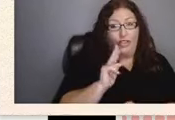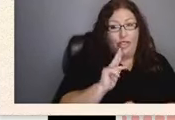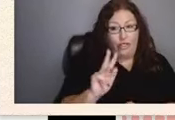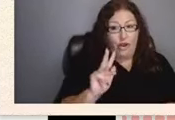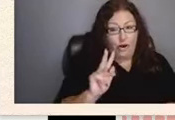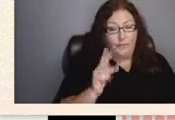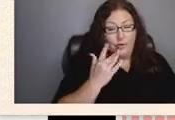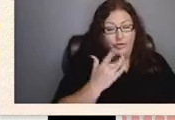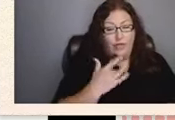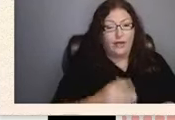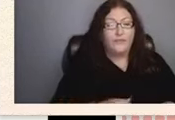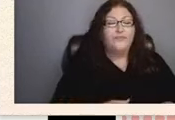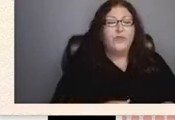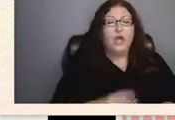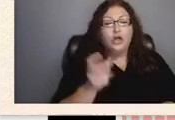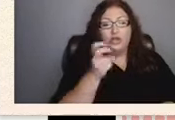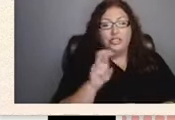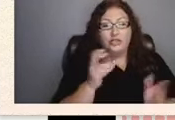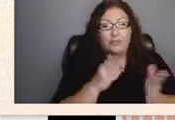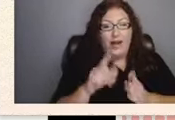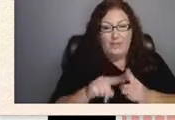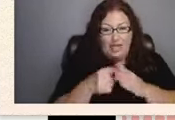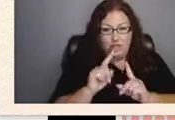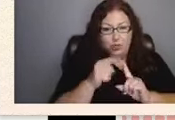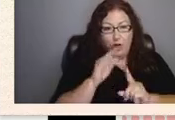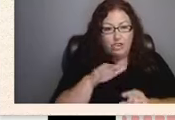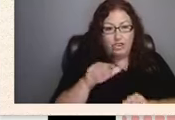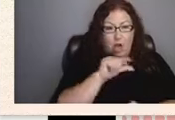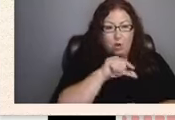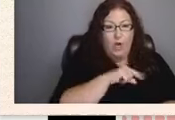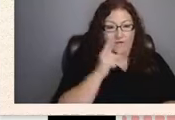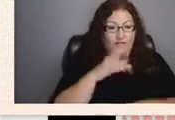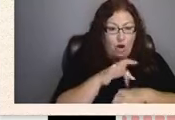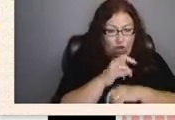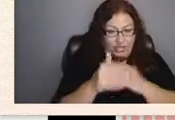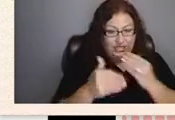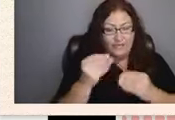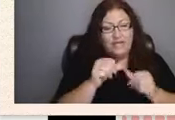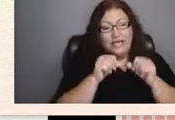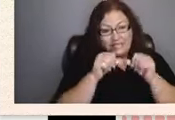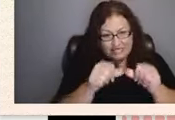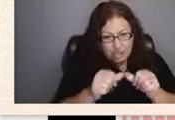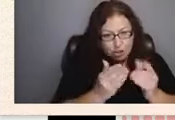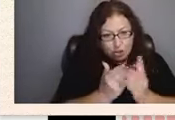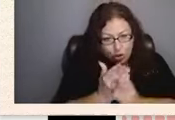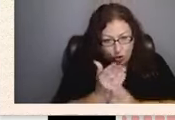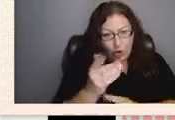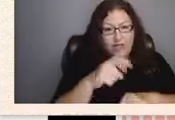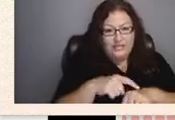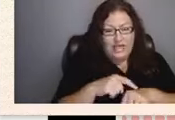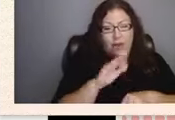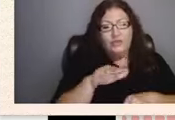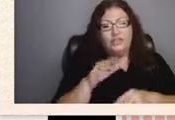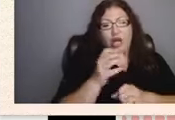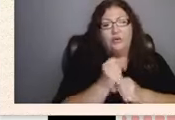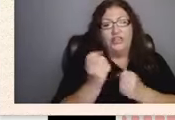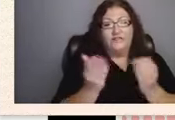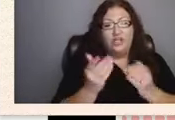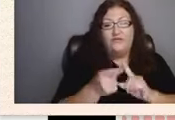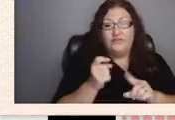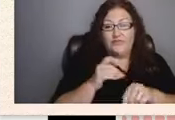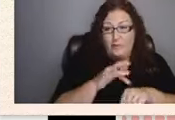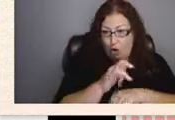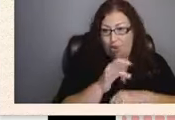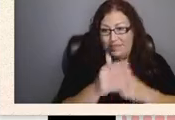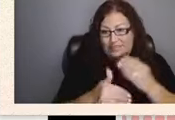Transition planning begins when a child qualifies for Early Steps and continues throughout the time a child receives services from Early Steps. So